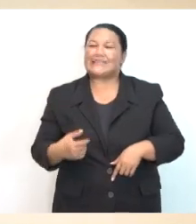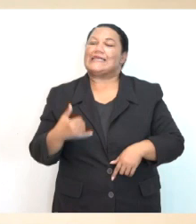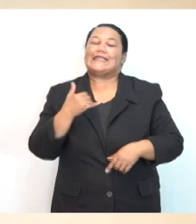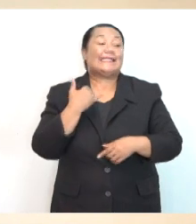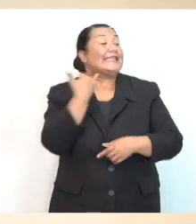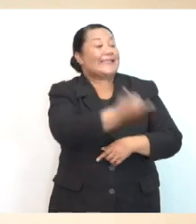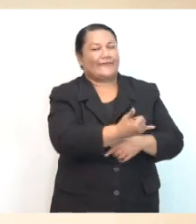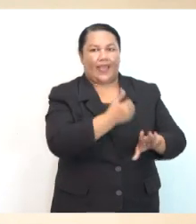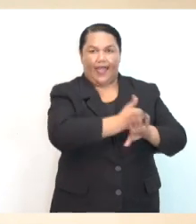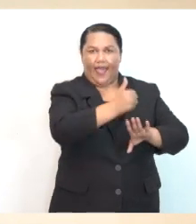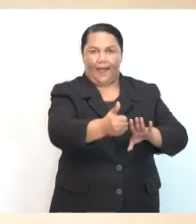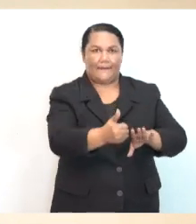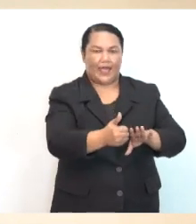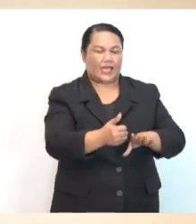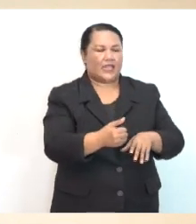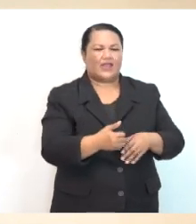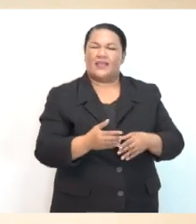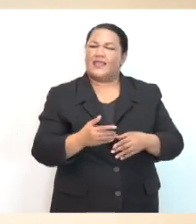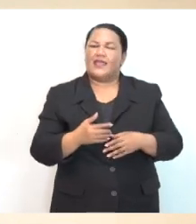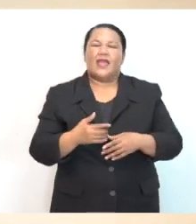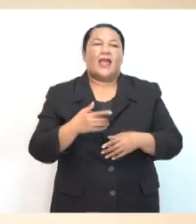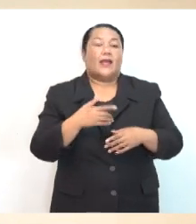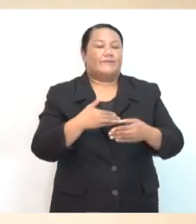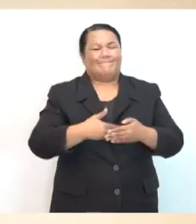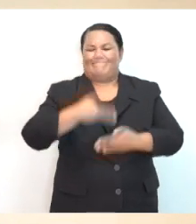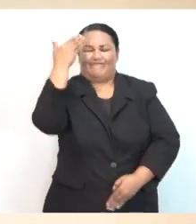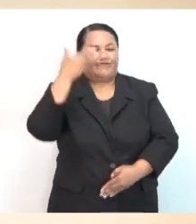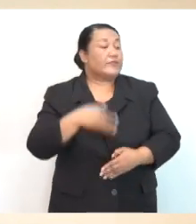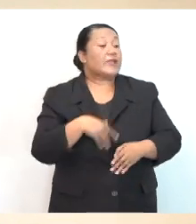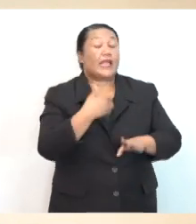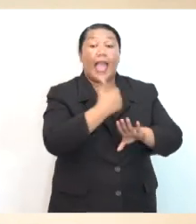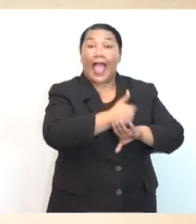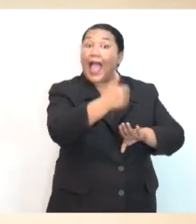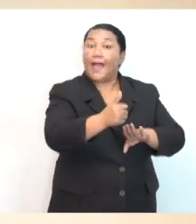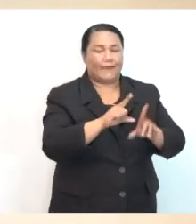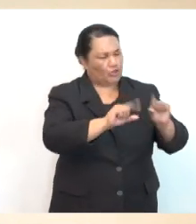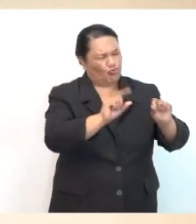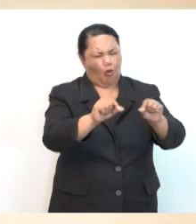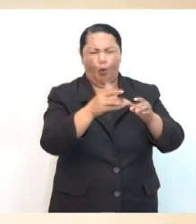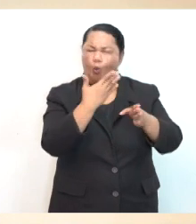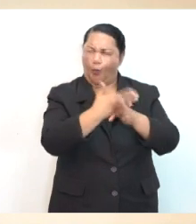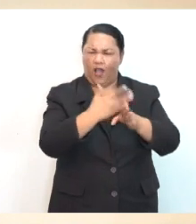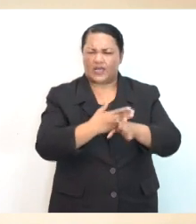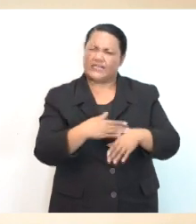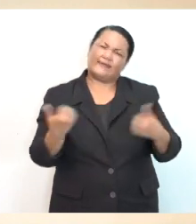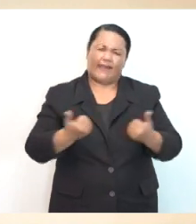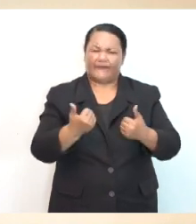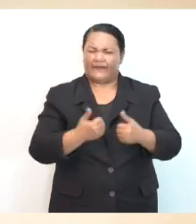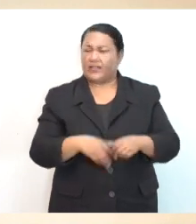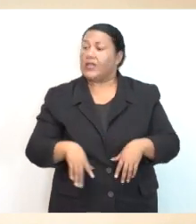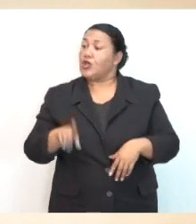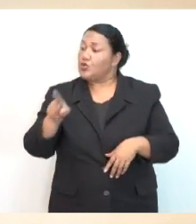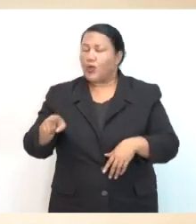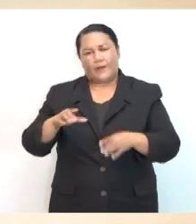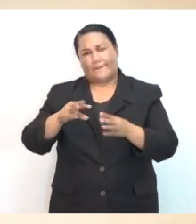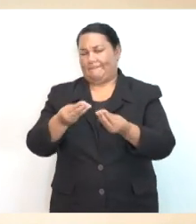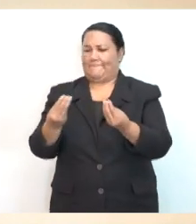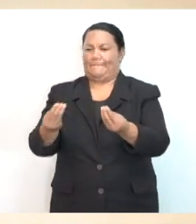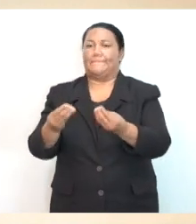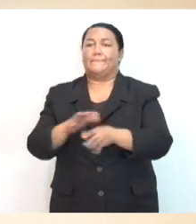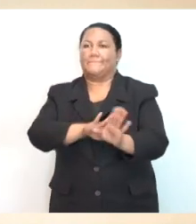instability in these entities. On the issue of the audit of capital gains tax exemptions, this is the prerogative of the